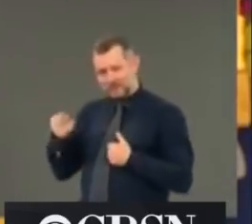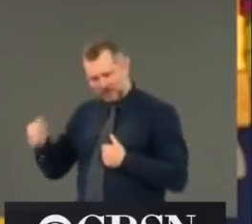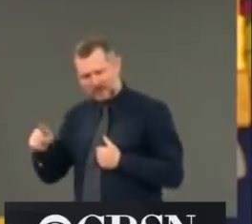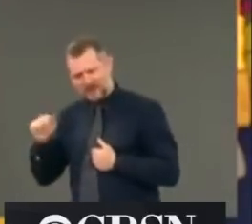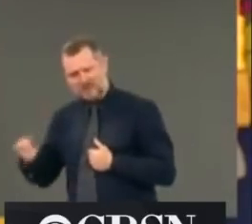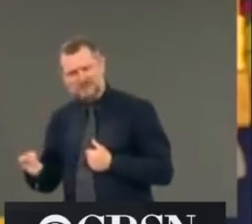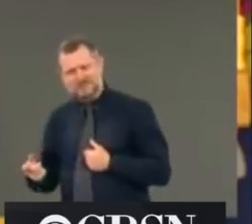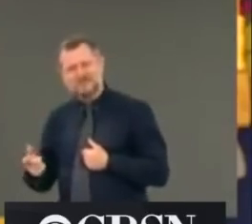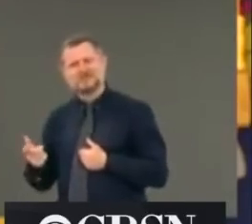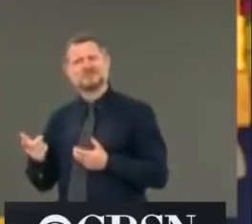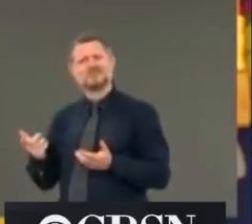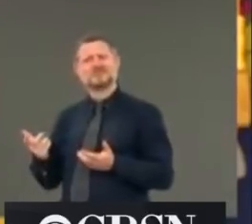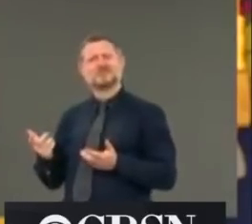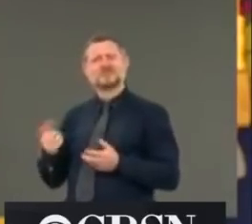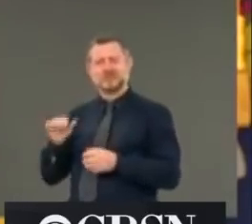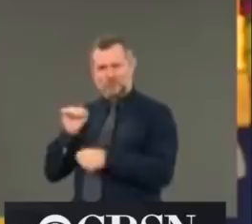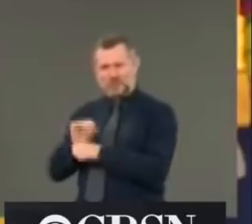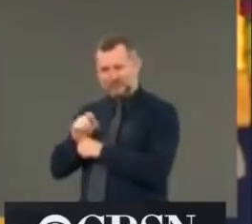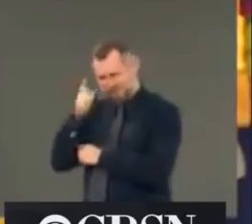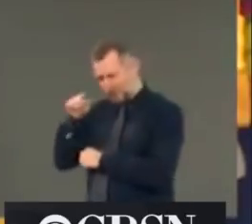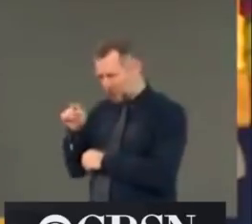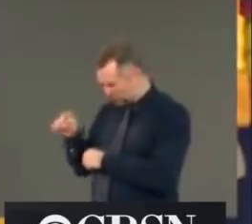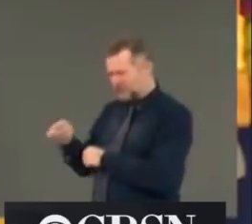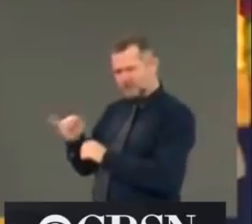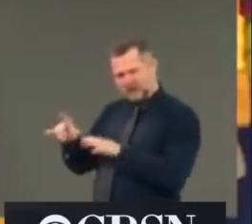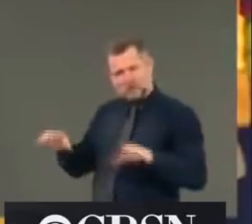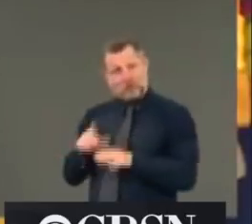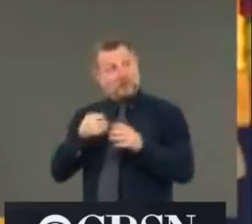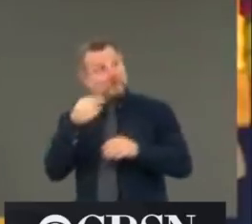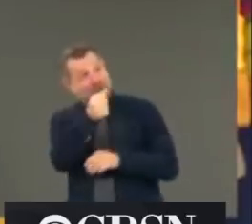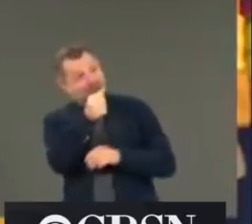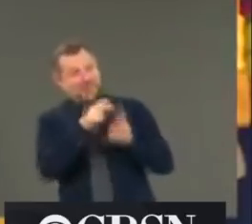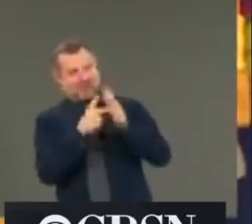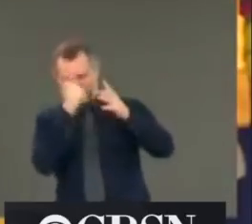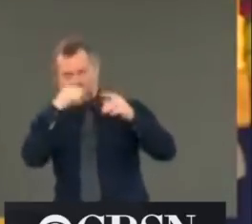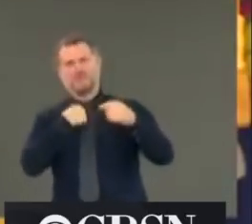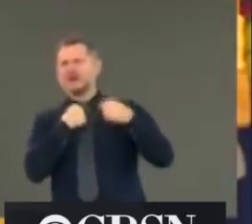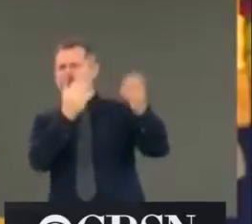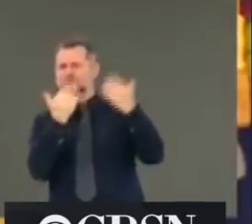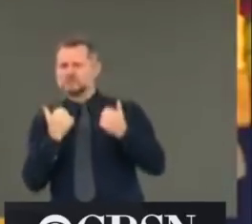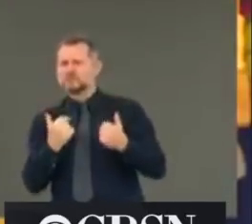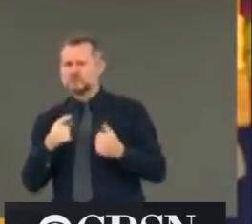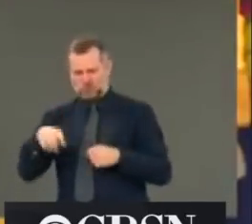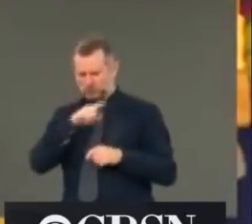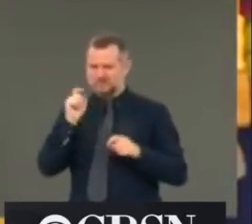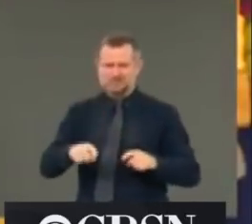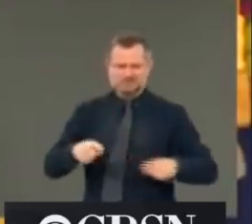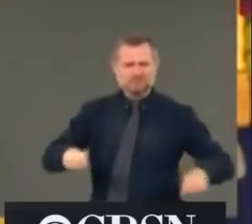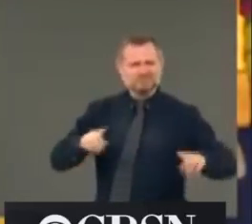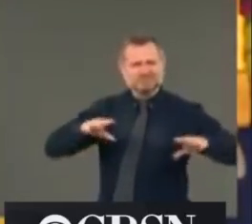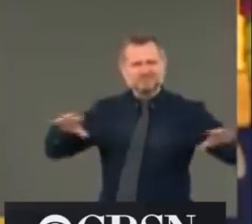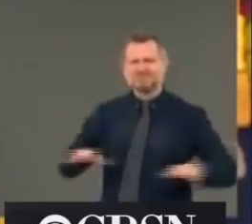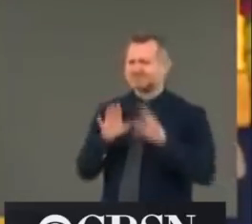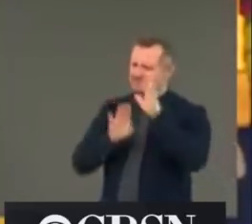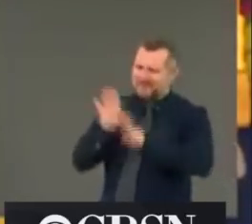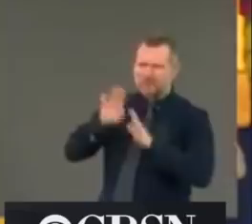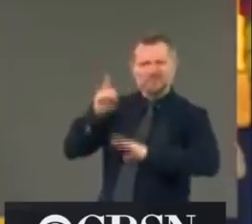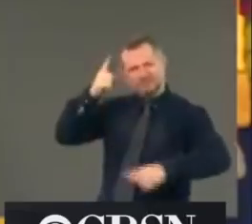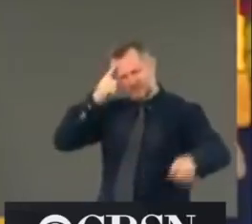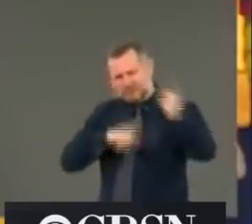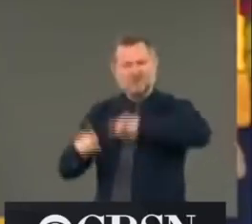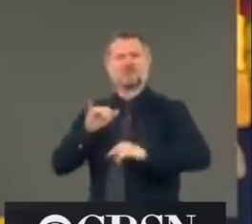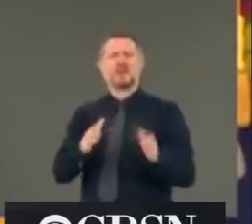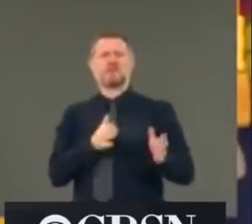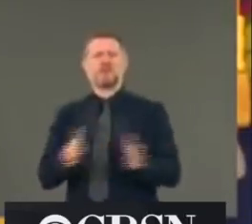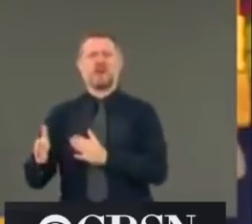police you want. They work for you. You're paying them. They come up with a design of a police force. They do it